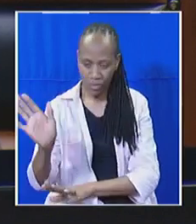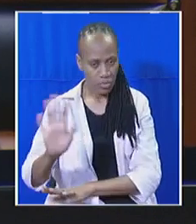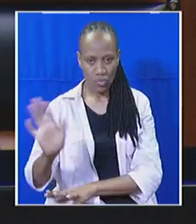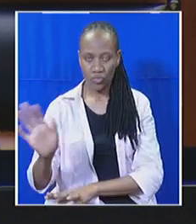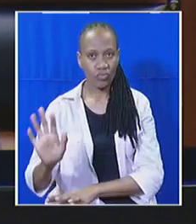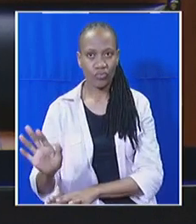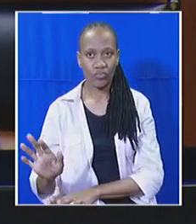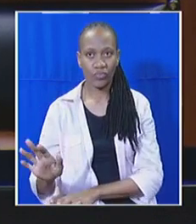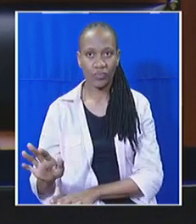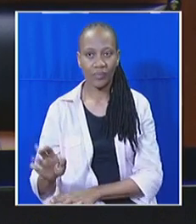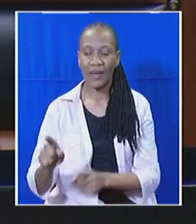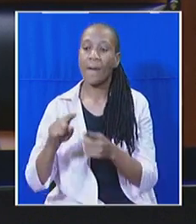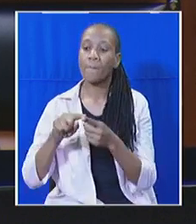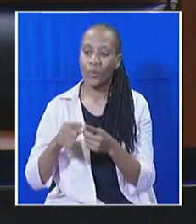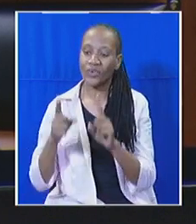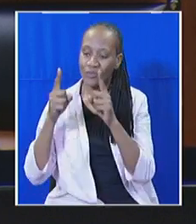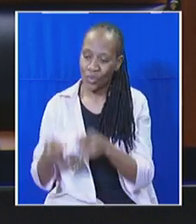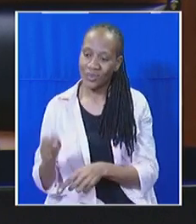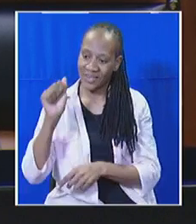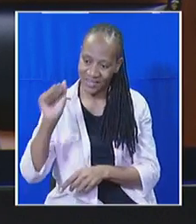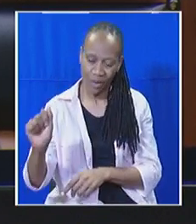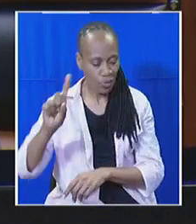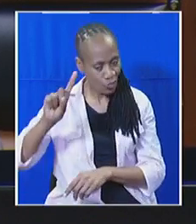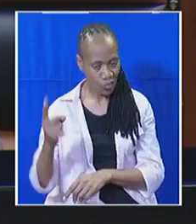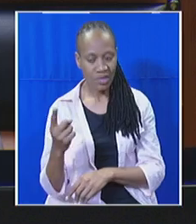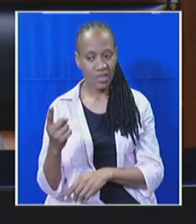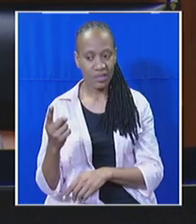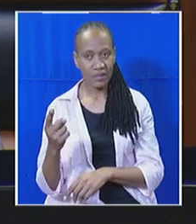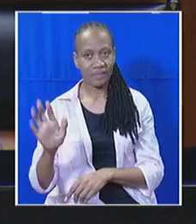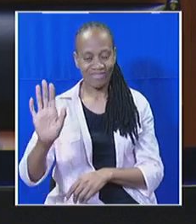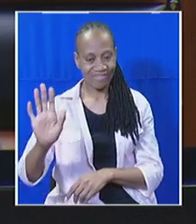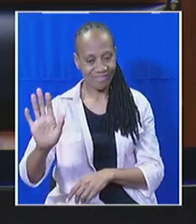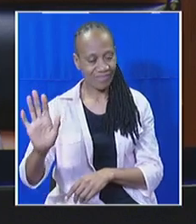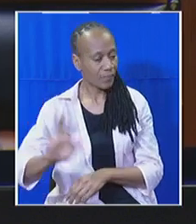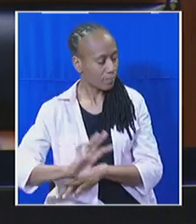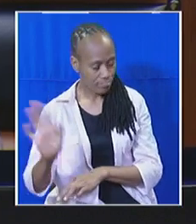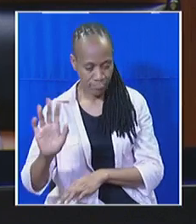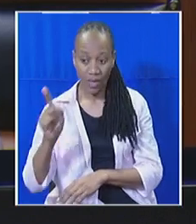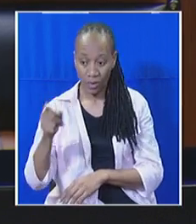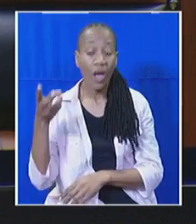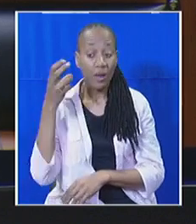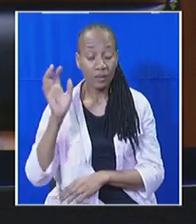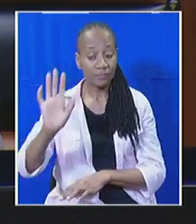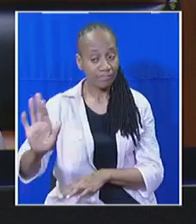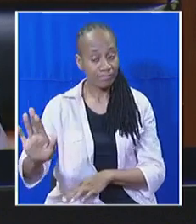I want your point of order. And if it is about... Learn to listen first. No, you listen.